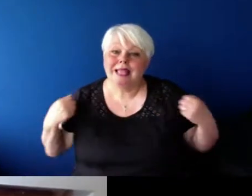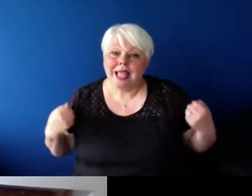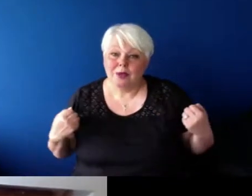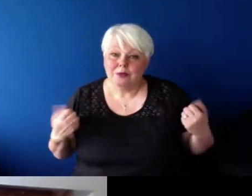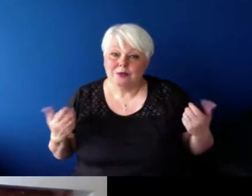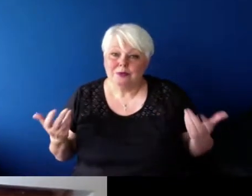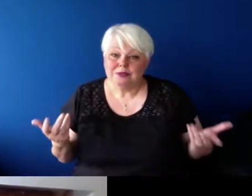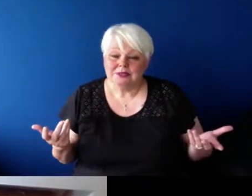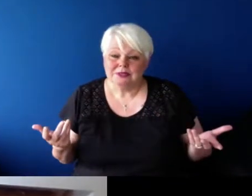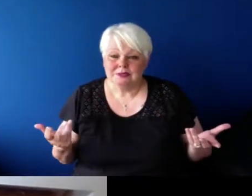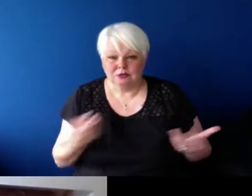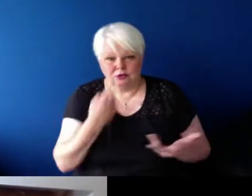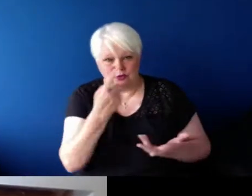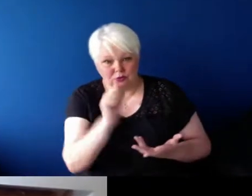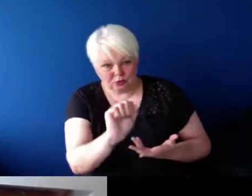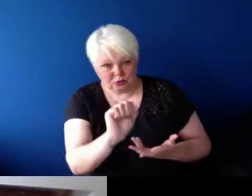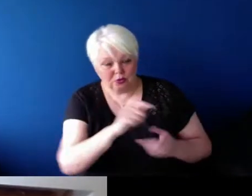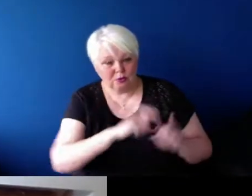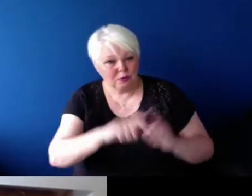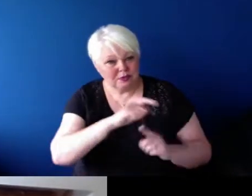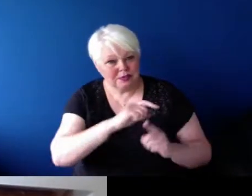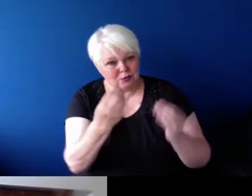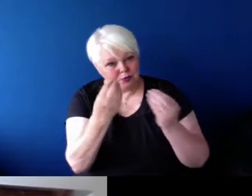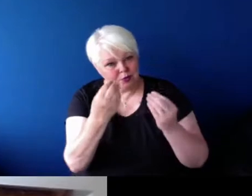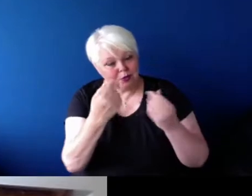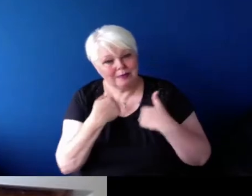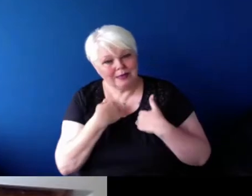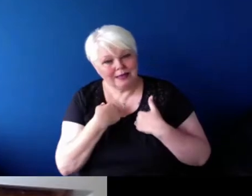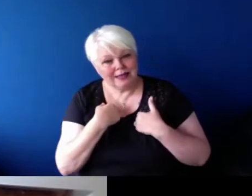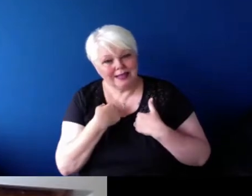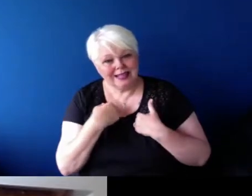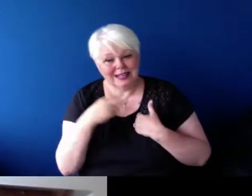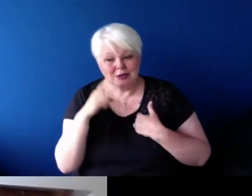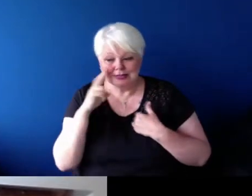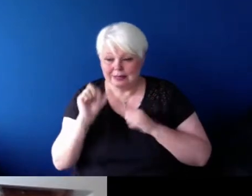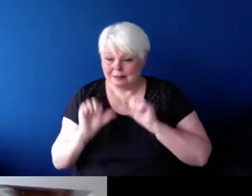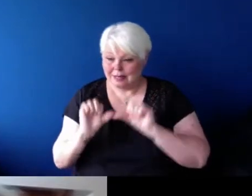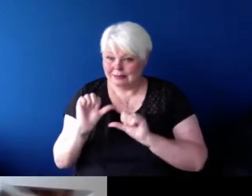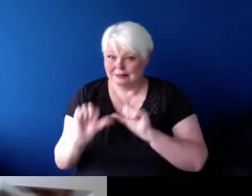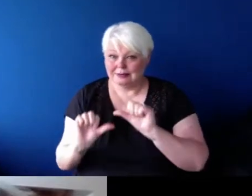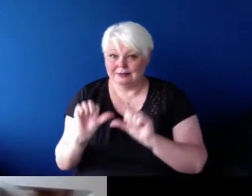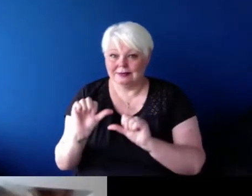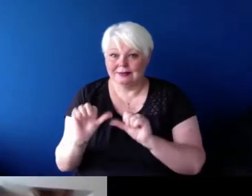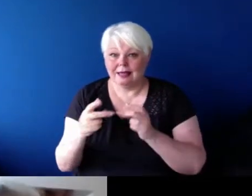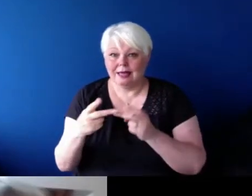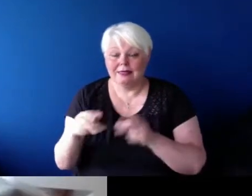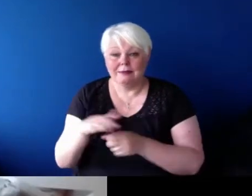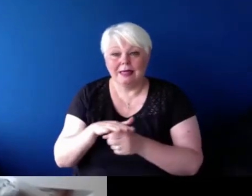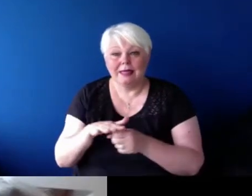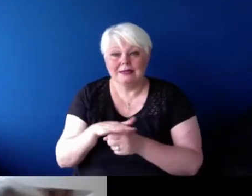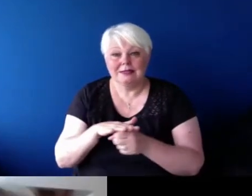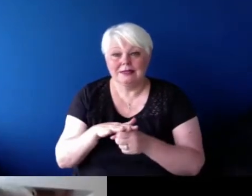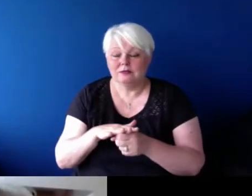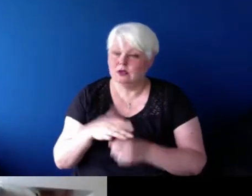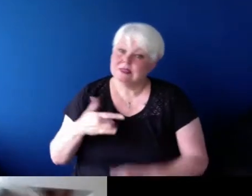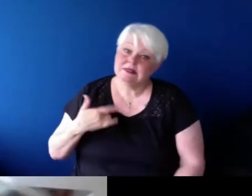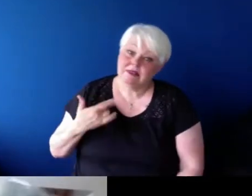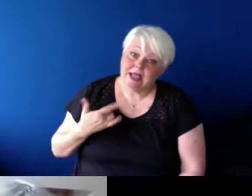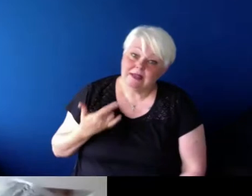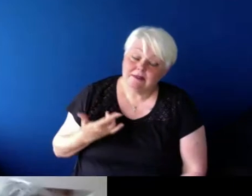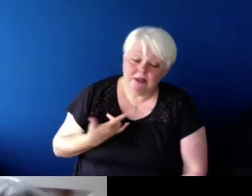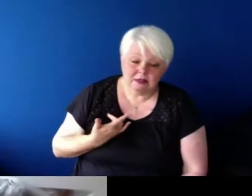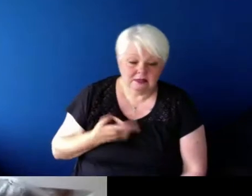you and your community taught me that. And I could see that pattern in other places. I could see it for survivors. I could see it for